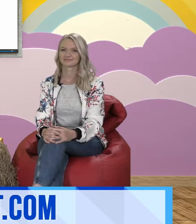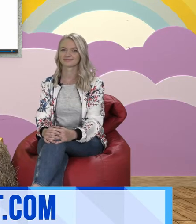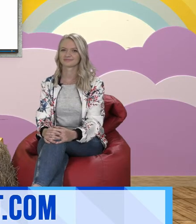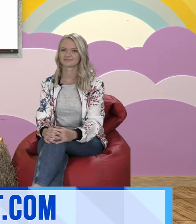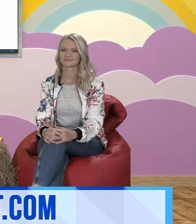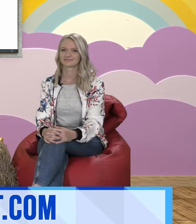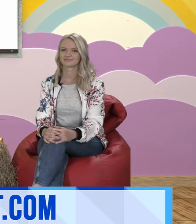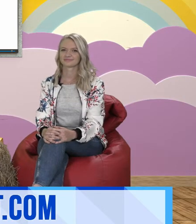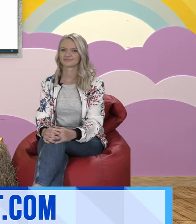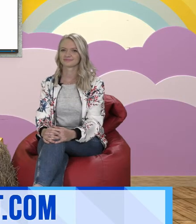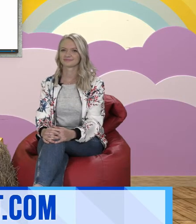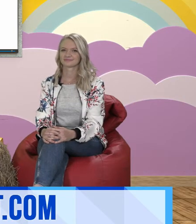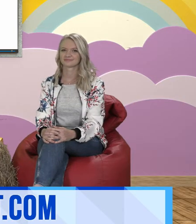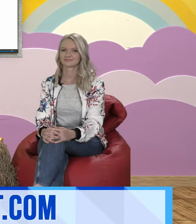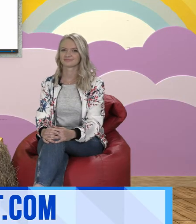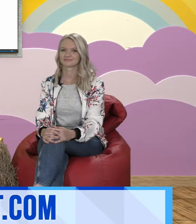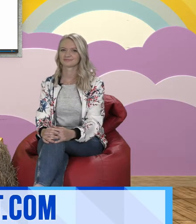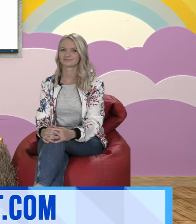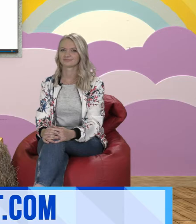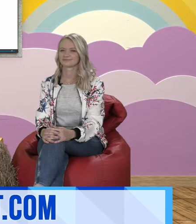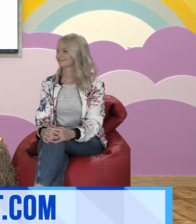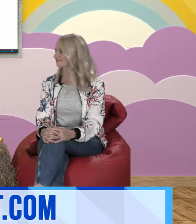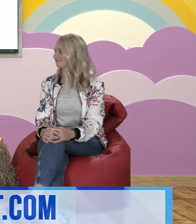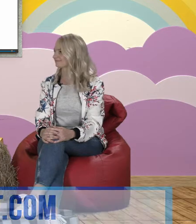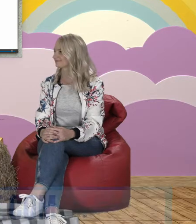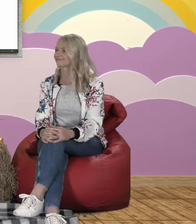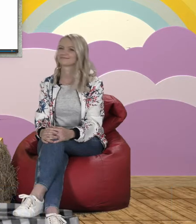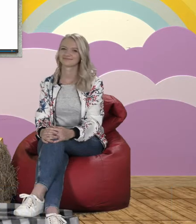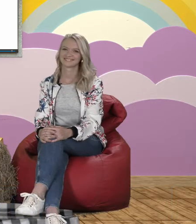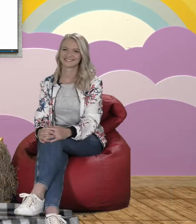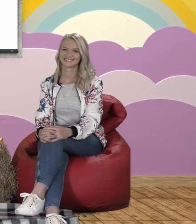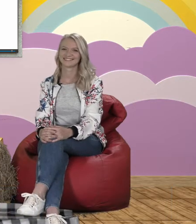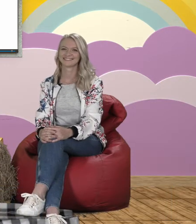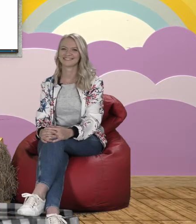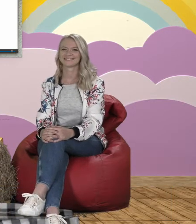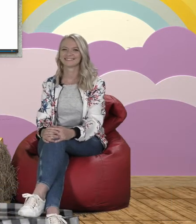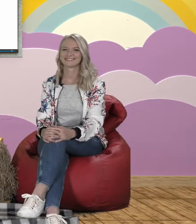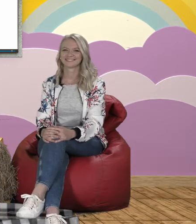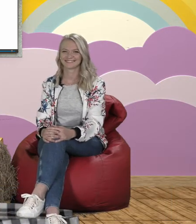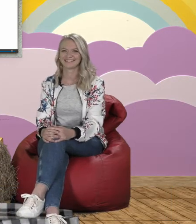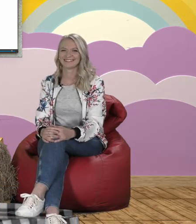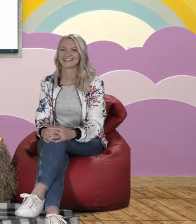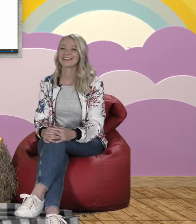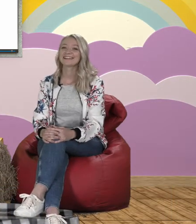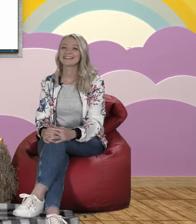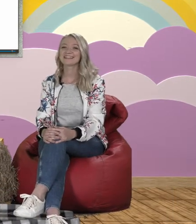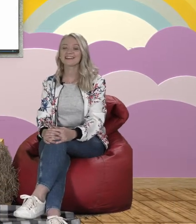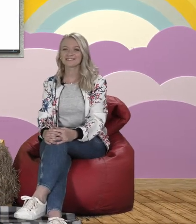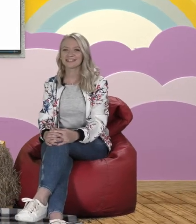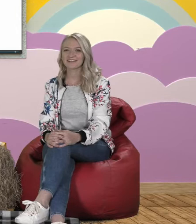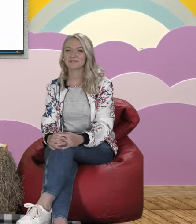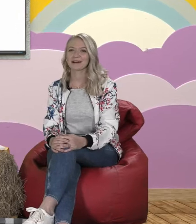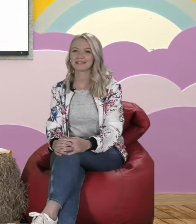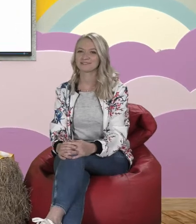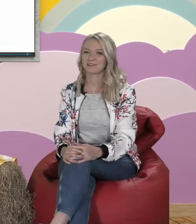contact info@kickstart.com. And you can also ask Shanae and me to join you. If you have birthday cake, I will be there. Yes, every